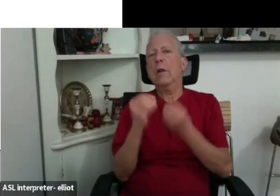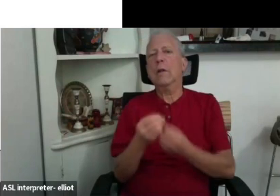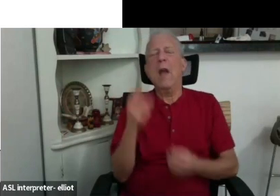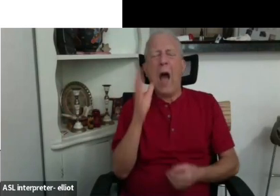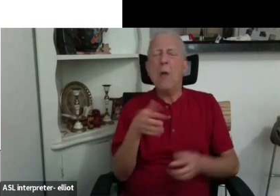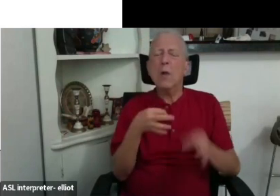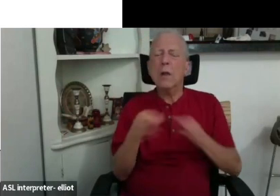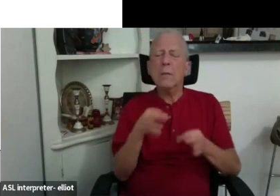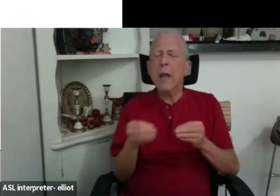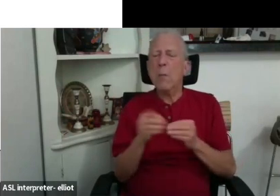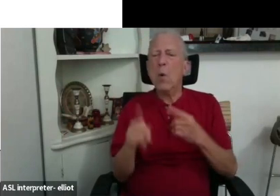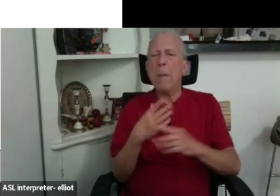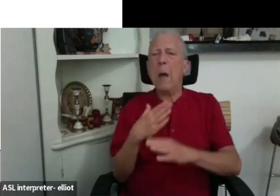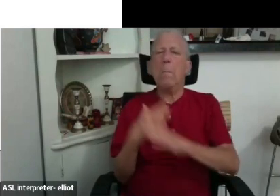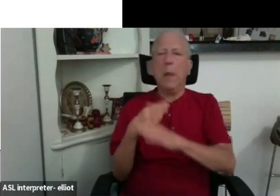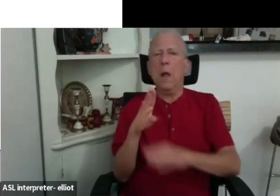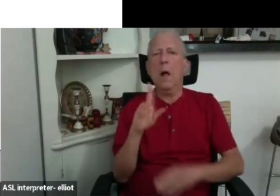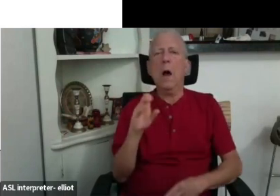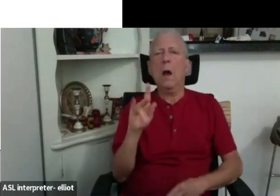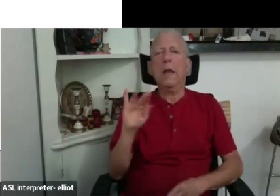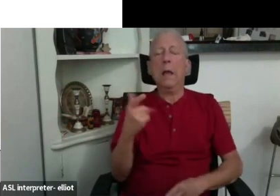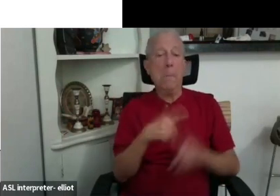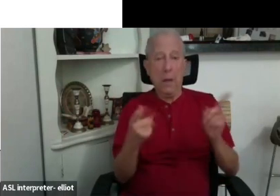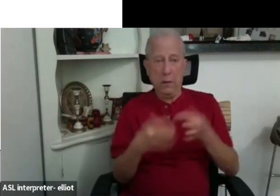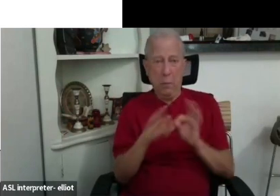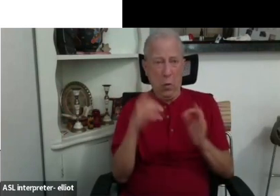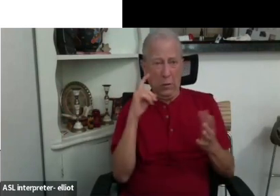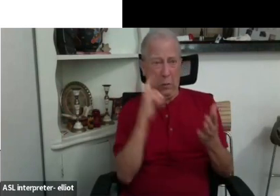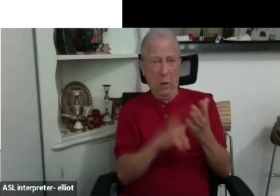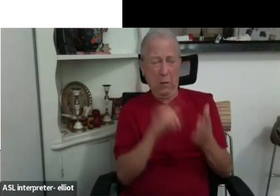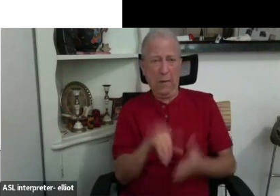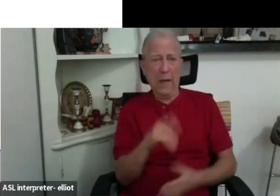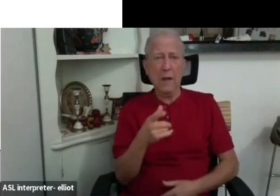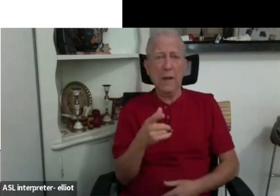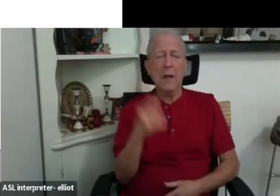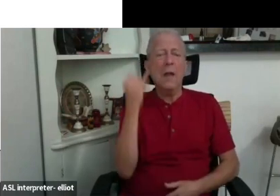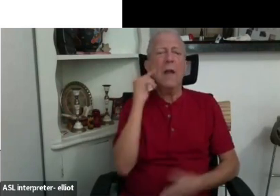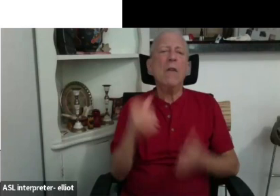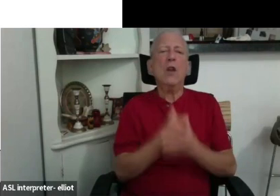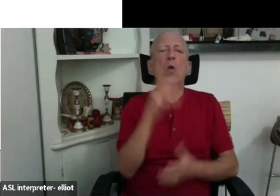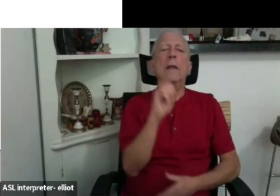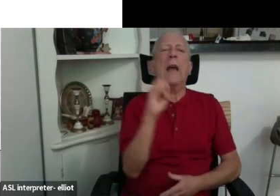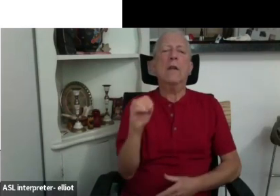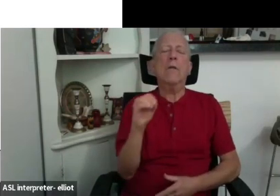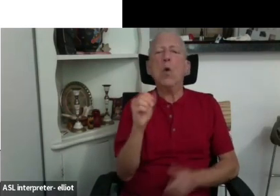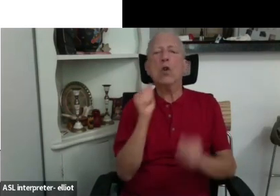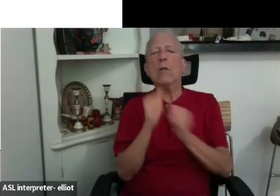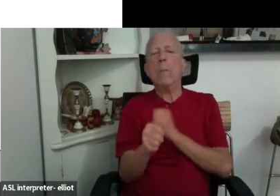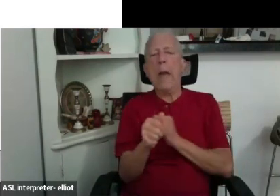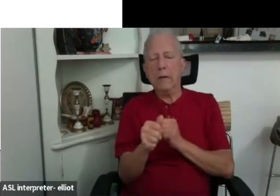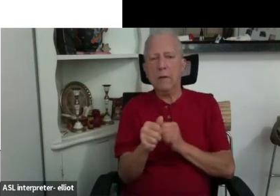blocking means in the following slide, but crucial to note here is that if a new executive order is passed to